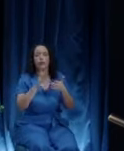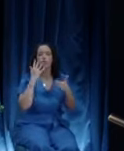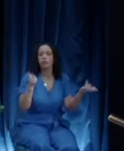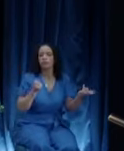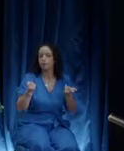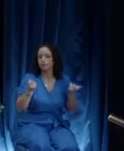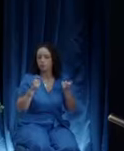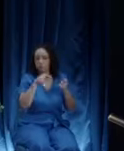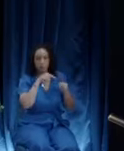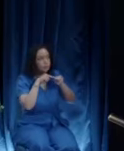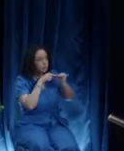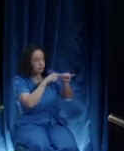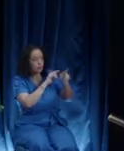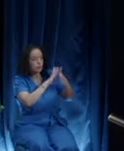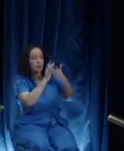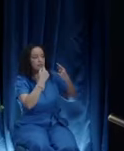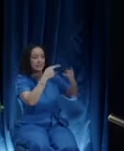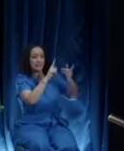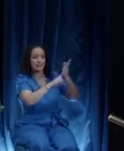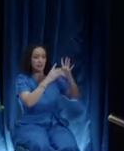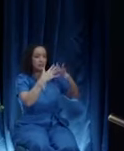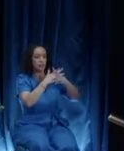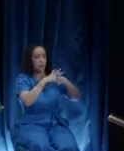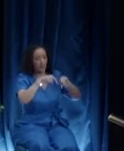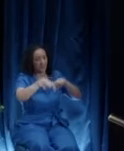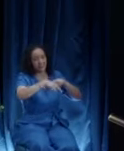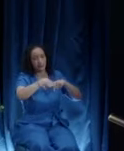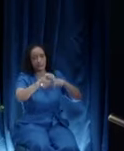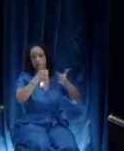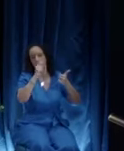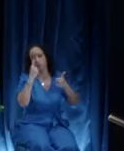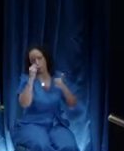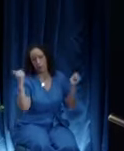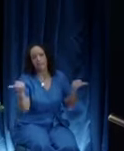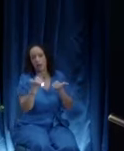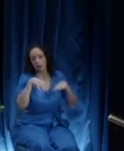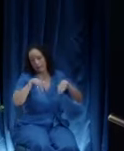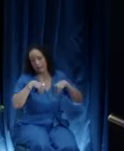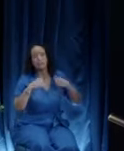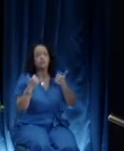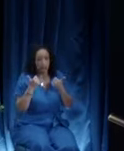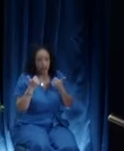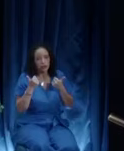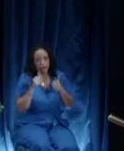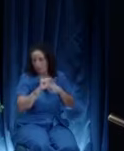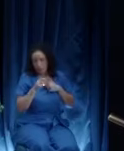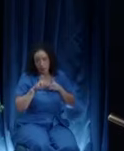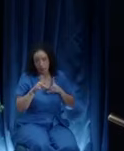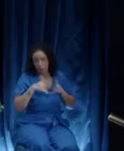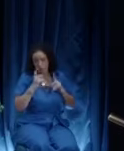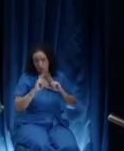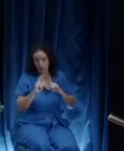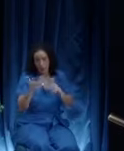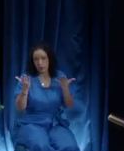with what the monarch says is law this week, you're probably cool. You're probably fine. That's the best way to survive